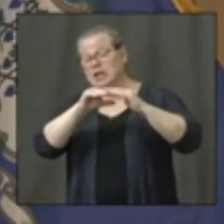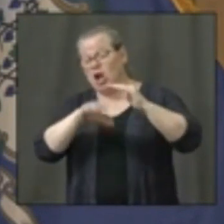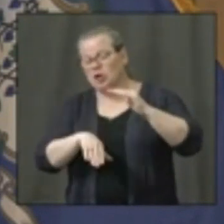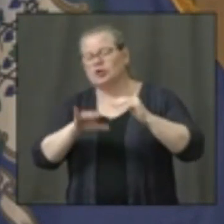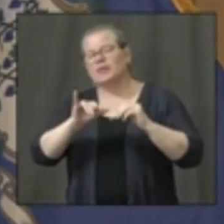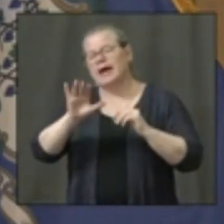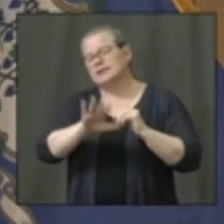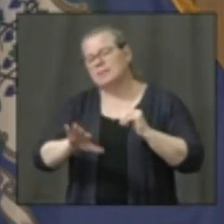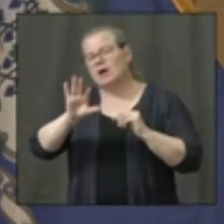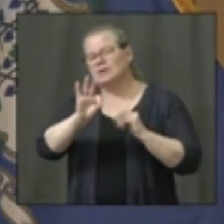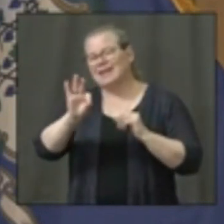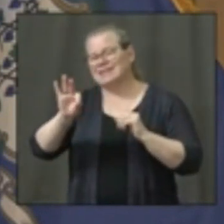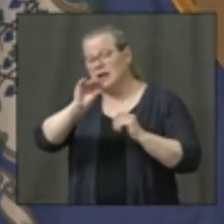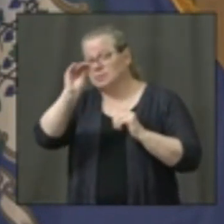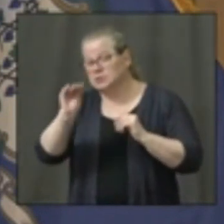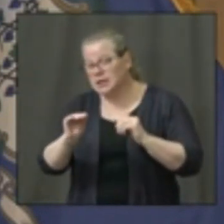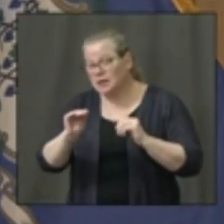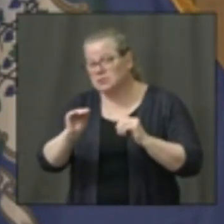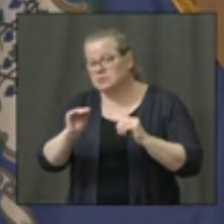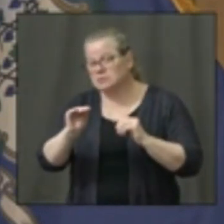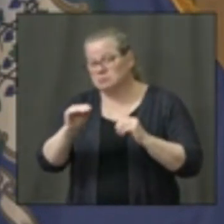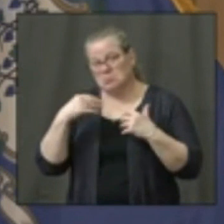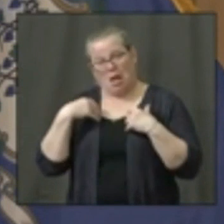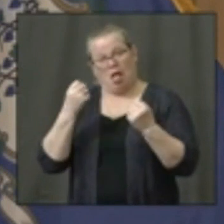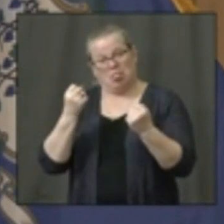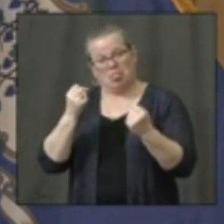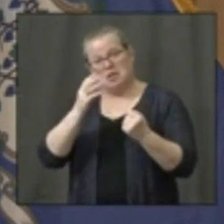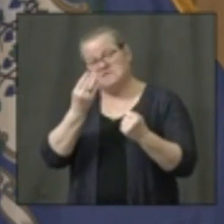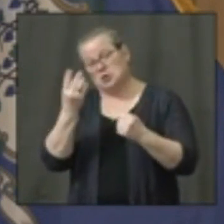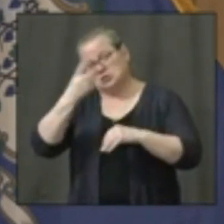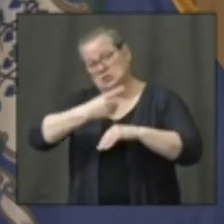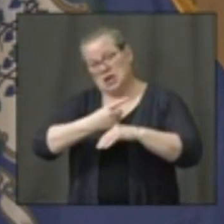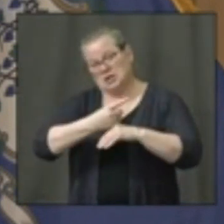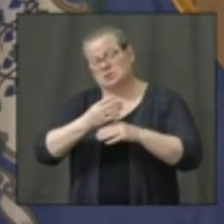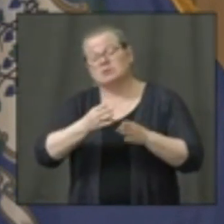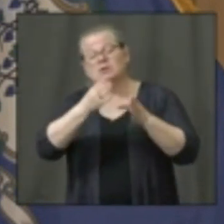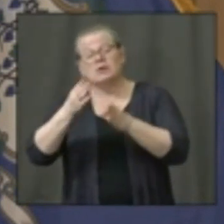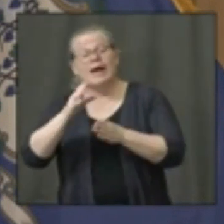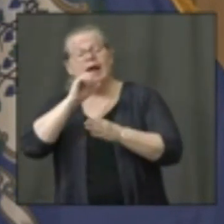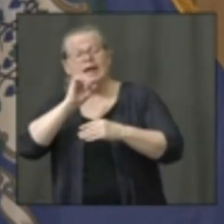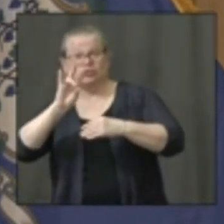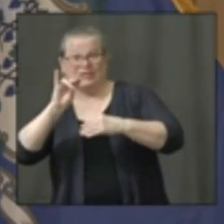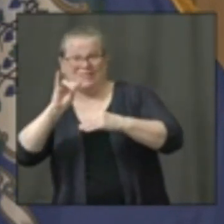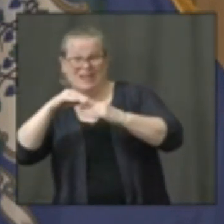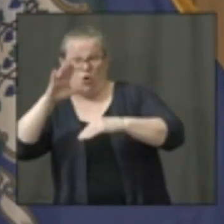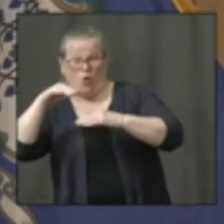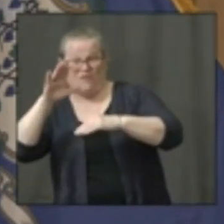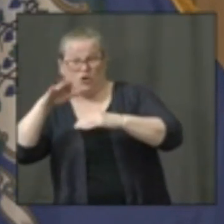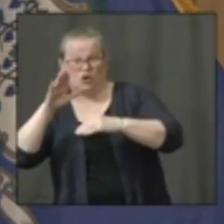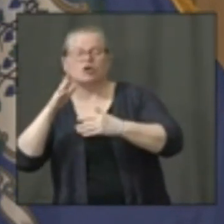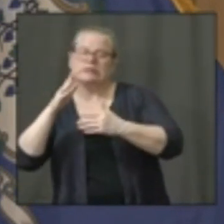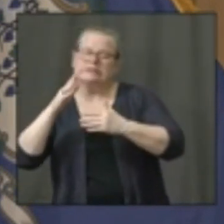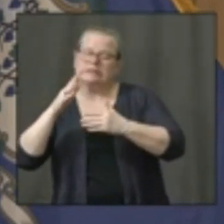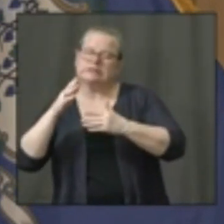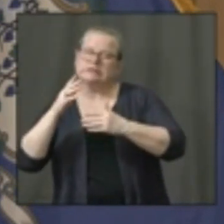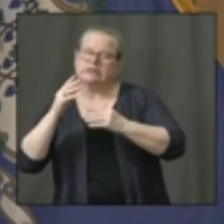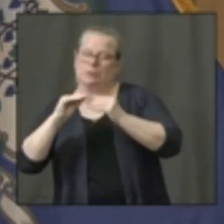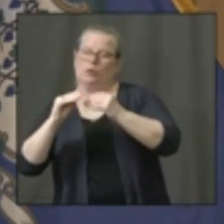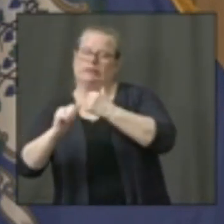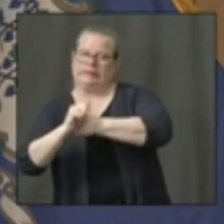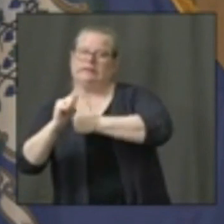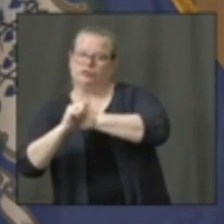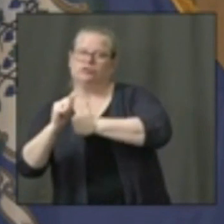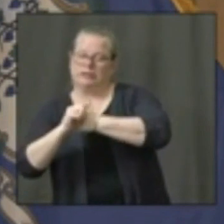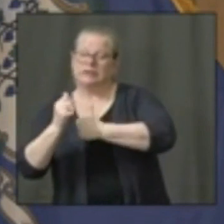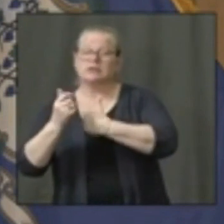a little more risk, a lot more risk for people over the age of 70. Still, the chances of recovery are strong as long as you follow the